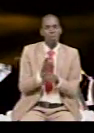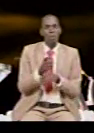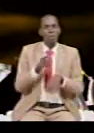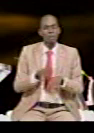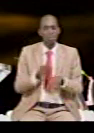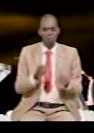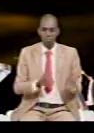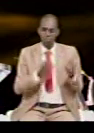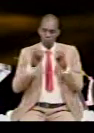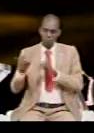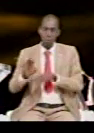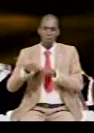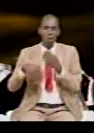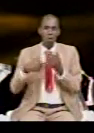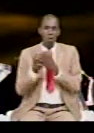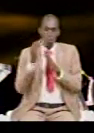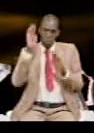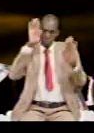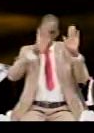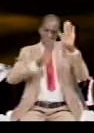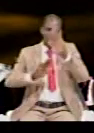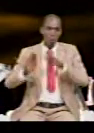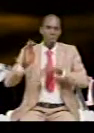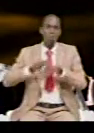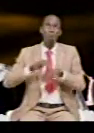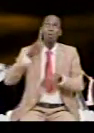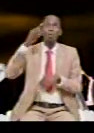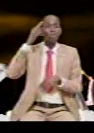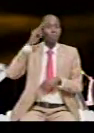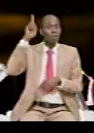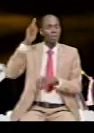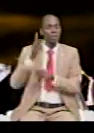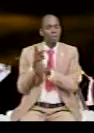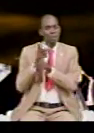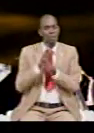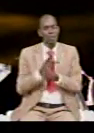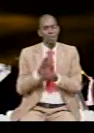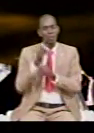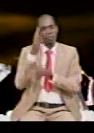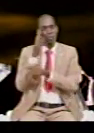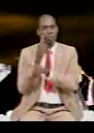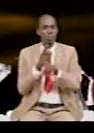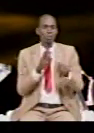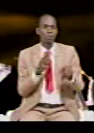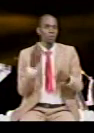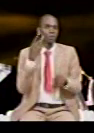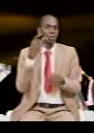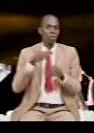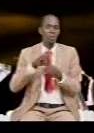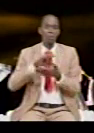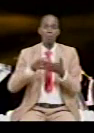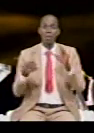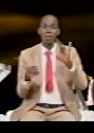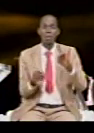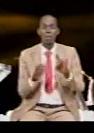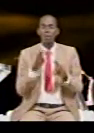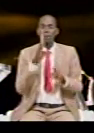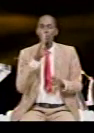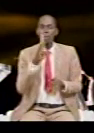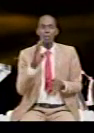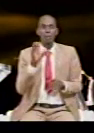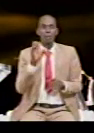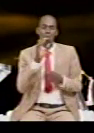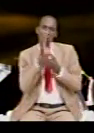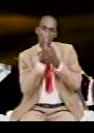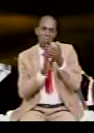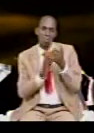casting all your care upon him, for he careth for you." Now watch verse 8. It says, "Be sober,